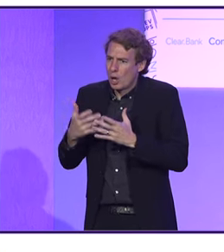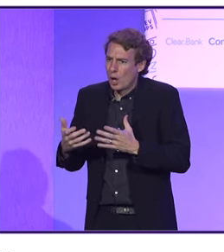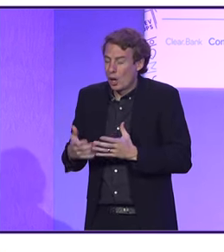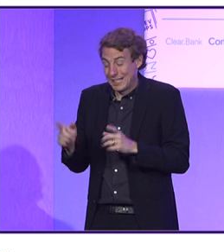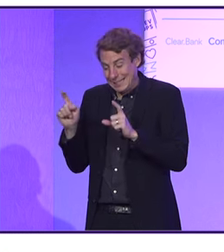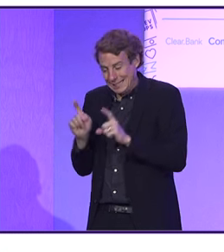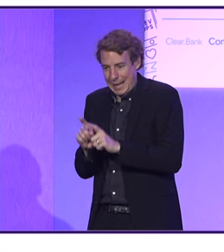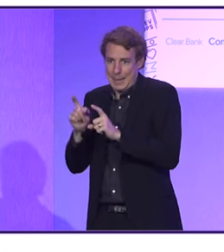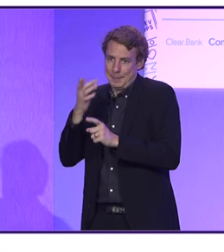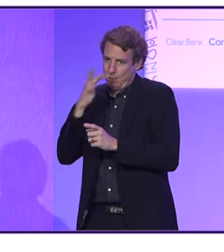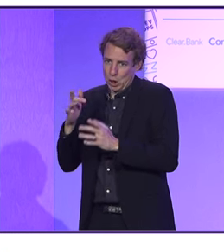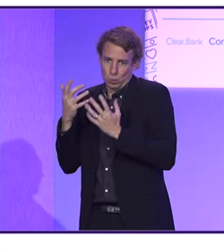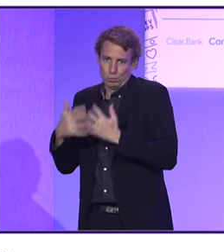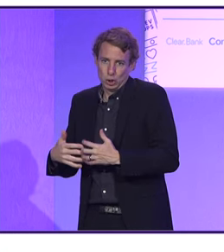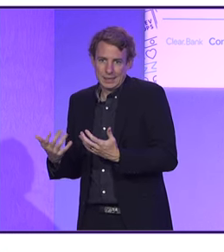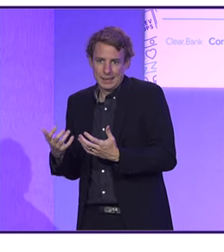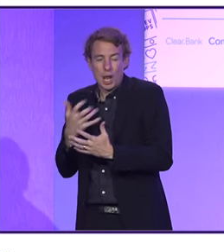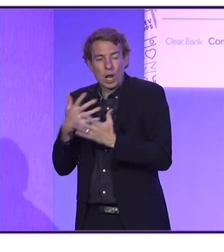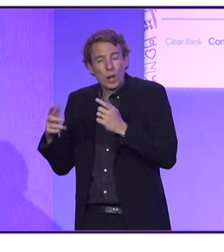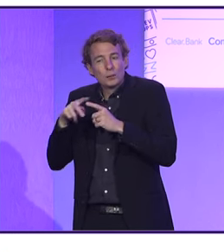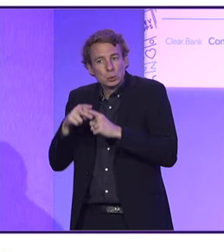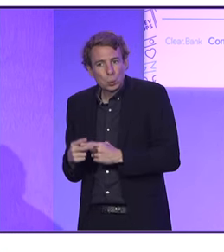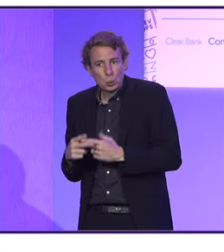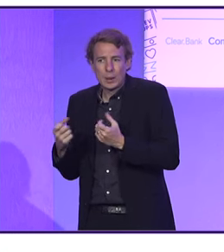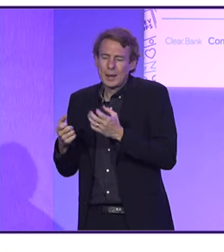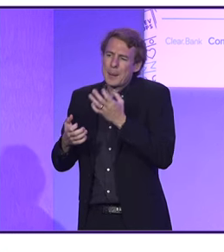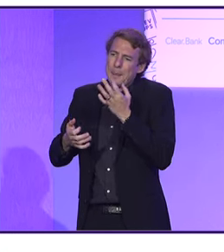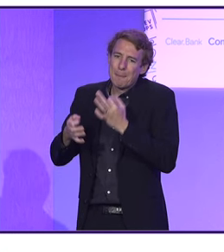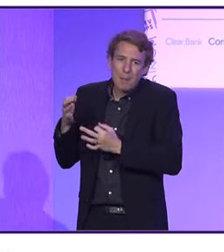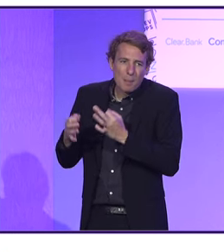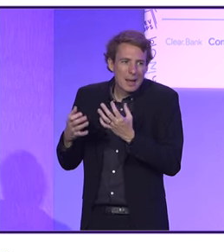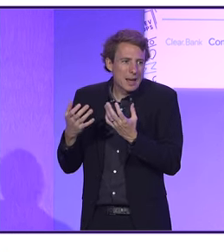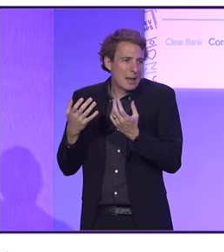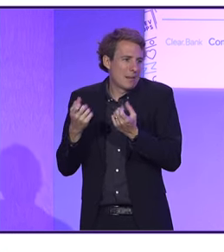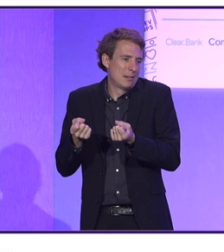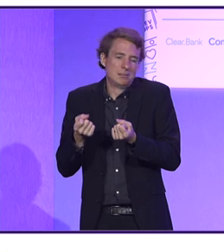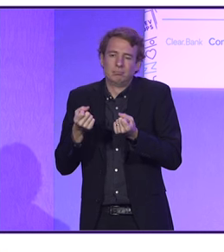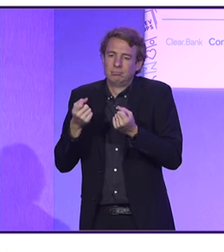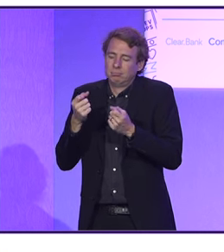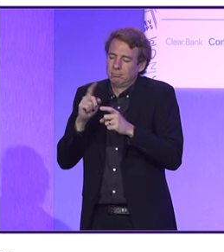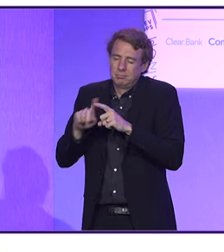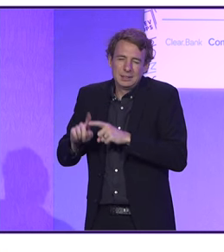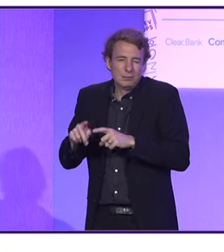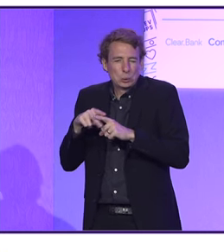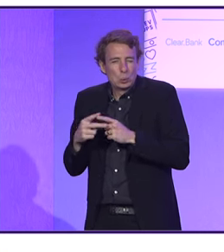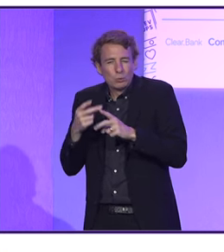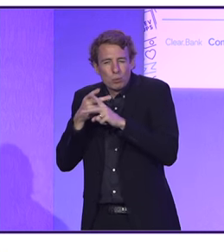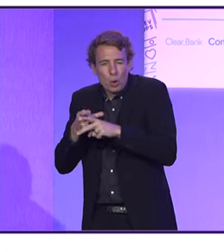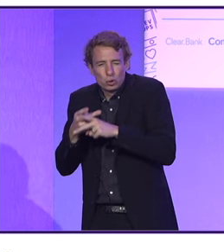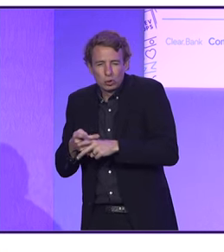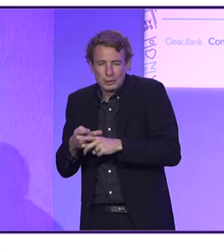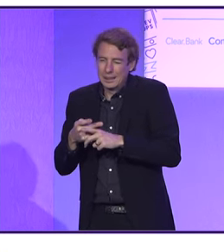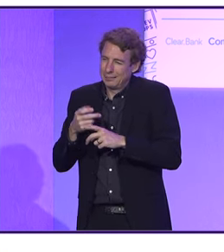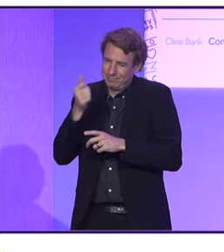machine. Also a lot of tools on those machines. They'd have Puppet, they'd have various monitoring tools, all of the